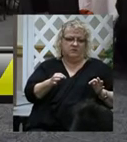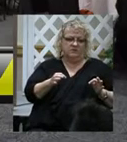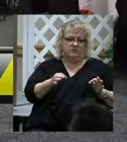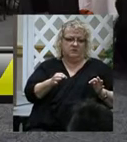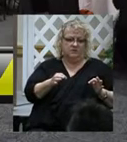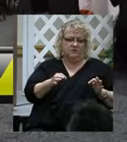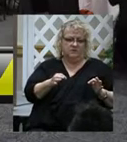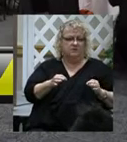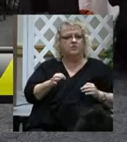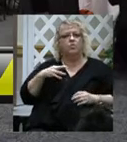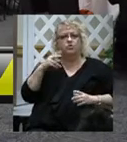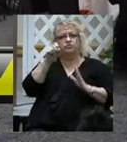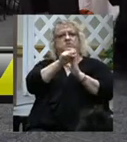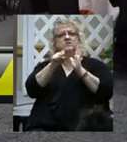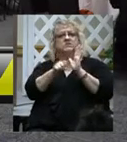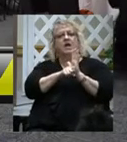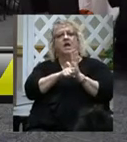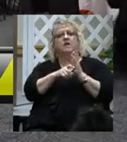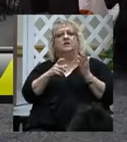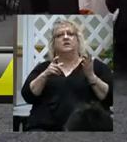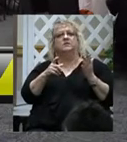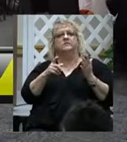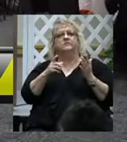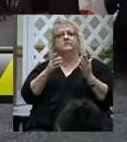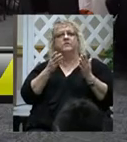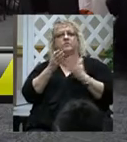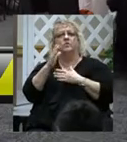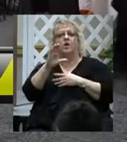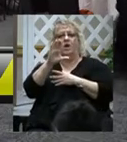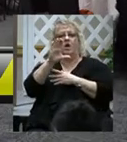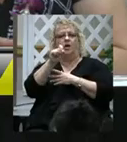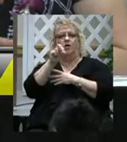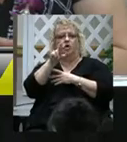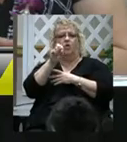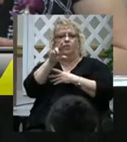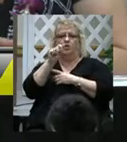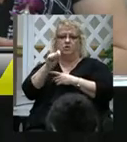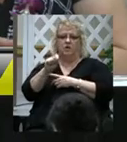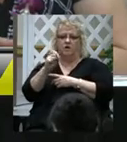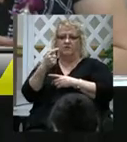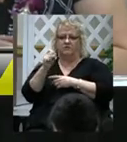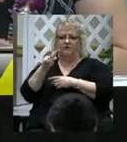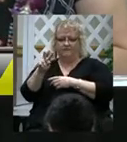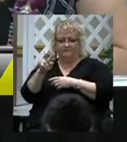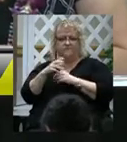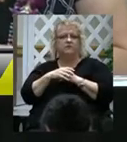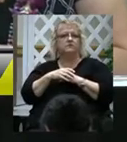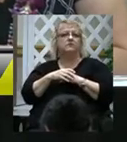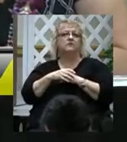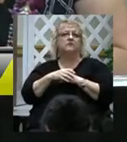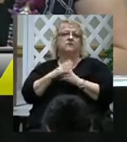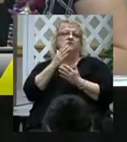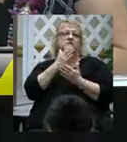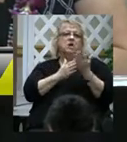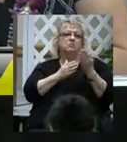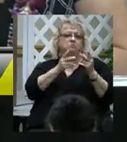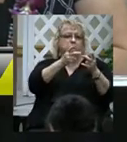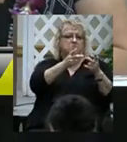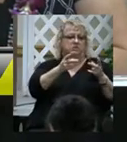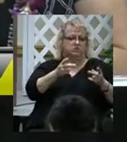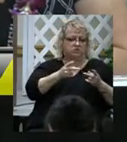Well, in Washington State, it's through the careers.wa.gov and certain